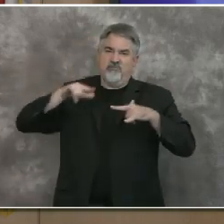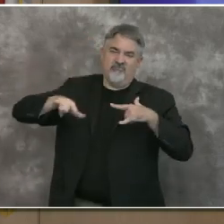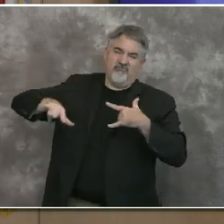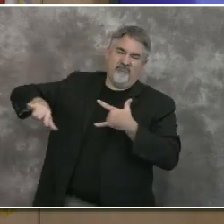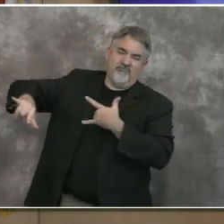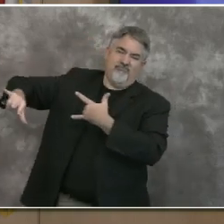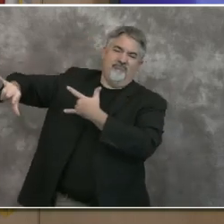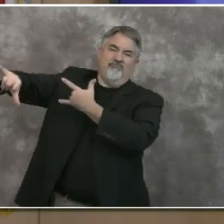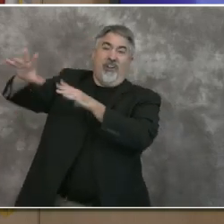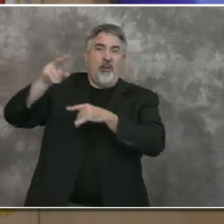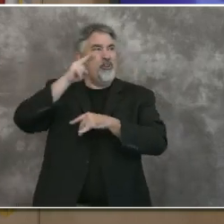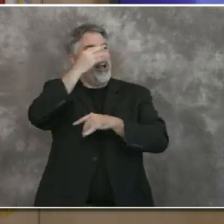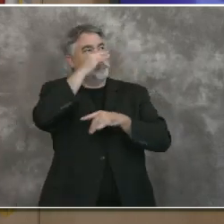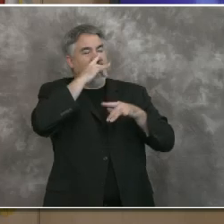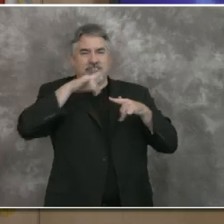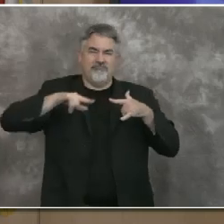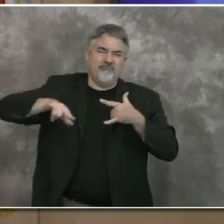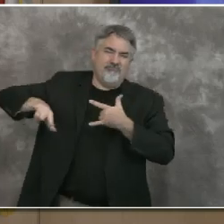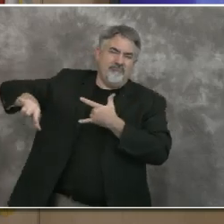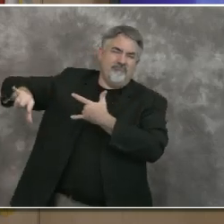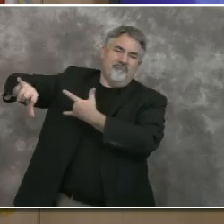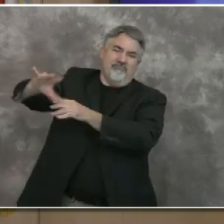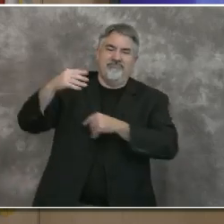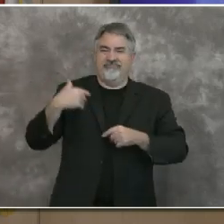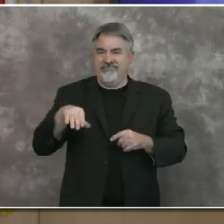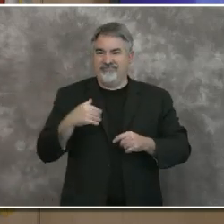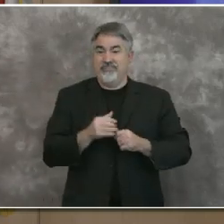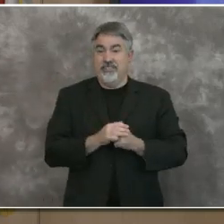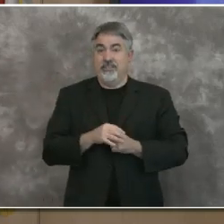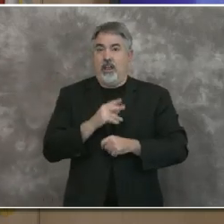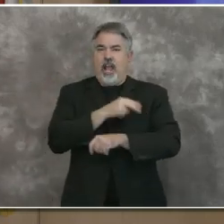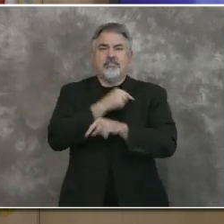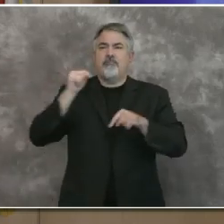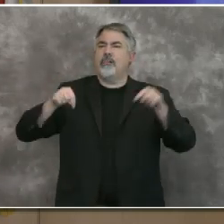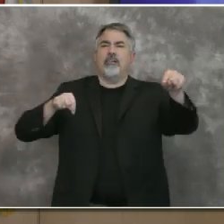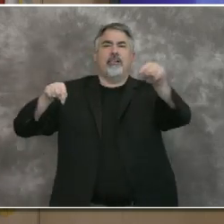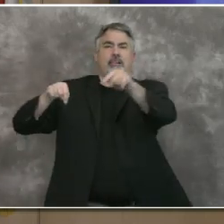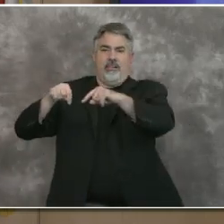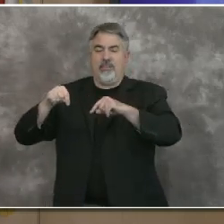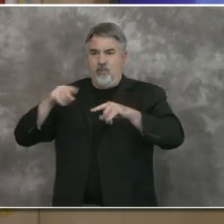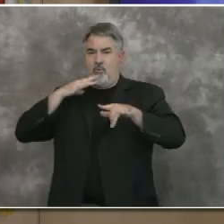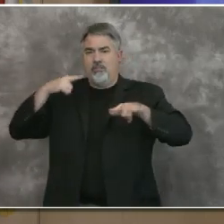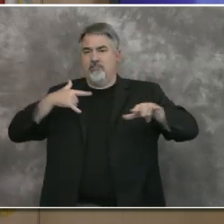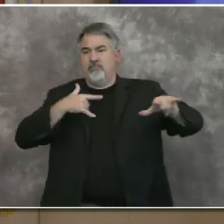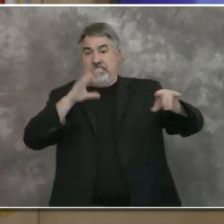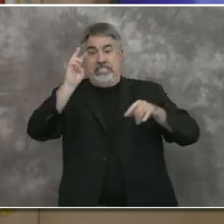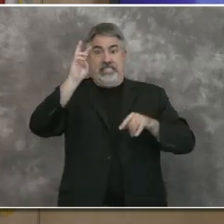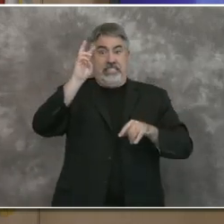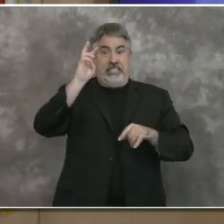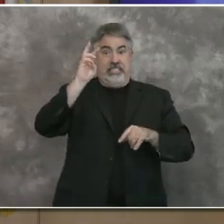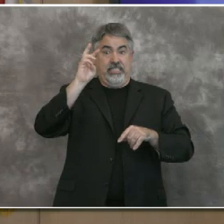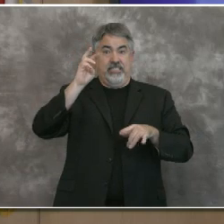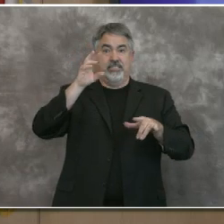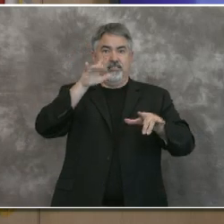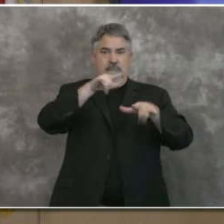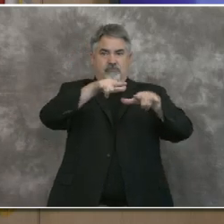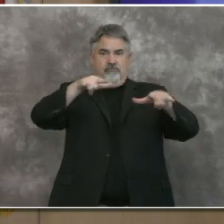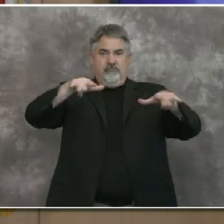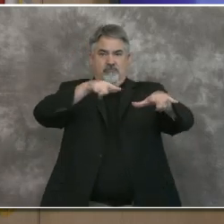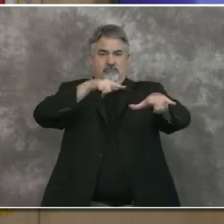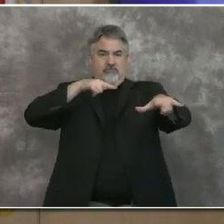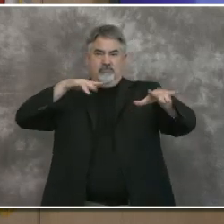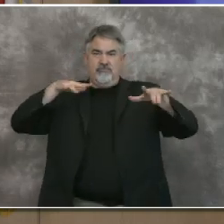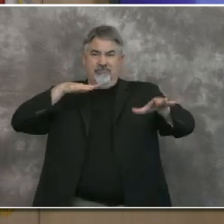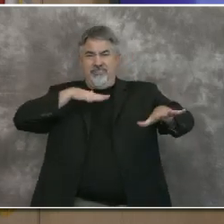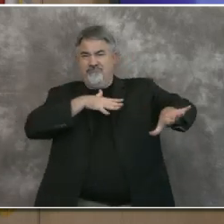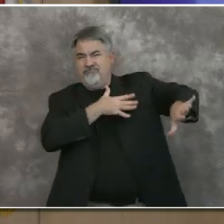in the skies of San Diego at various San Diego hospitals, you may see 6 U.S. Air Force Thunderbirds flying a little